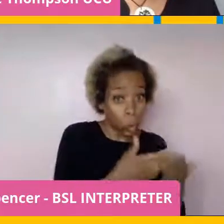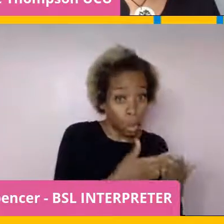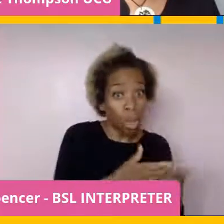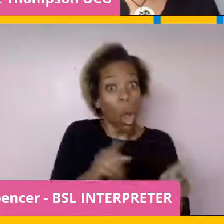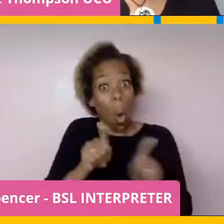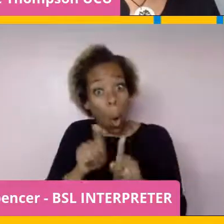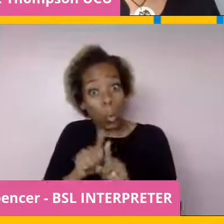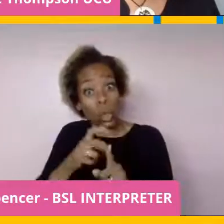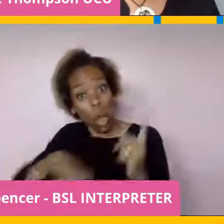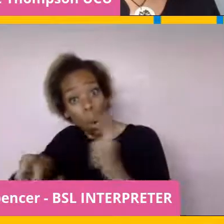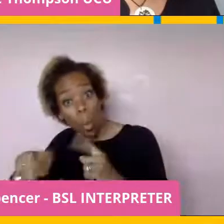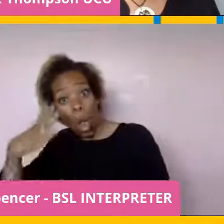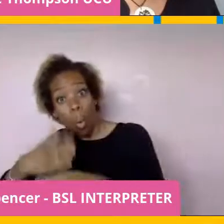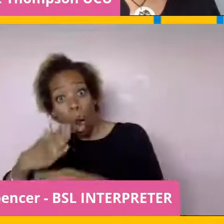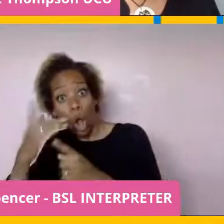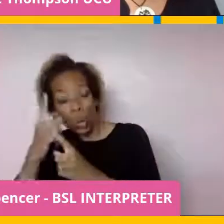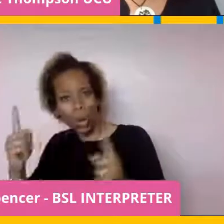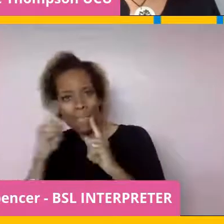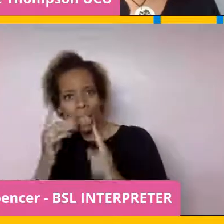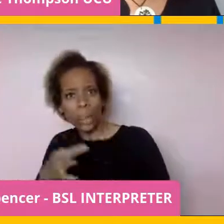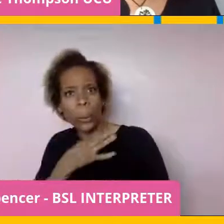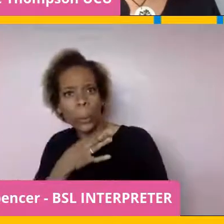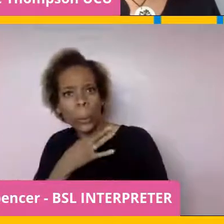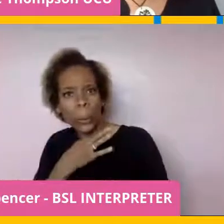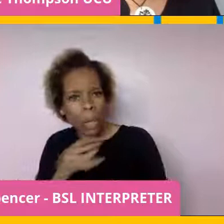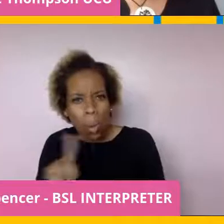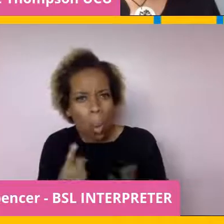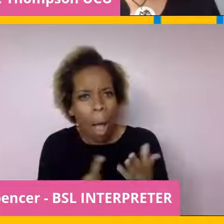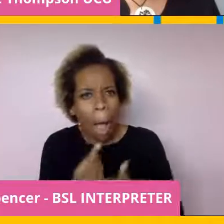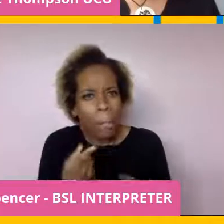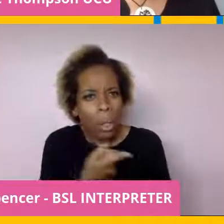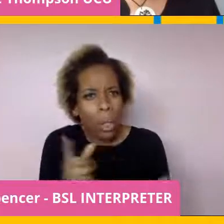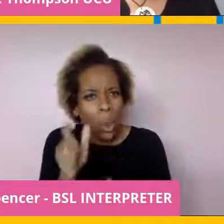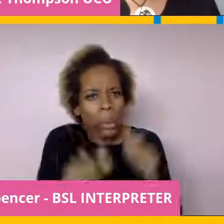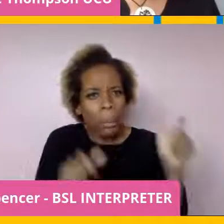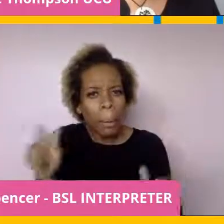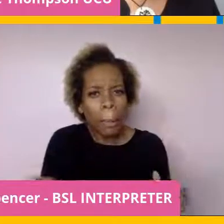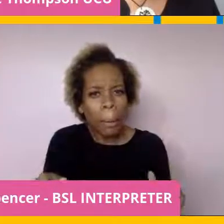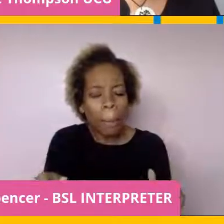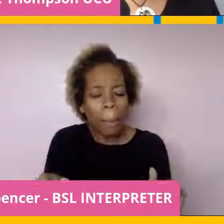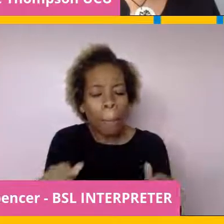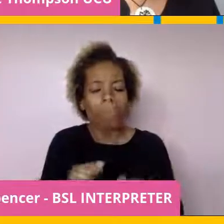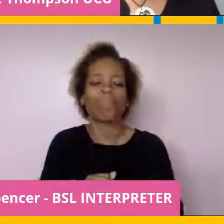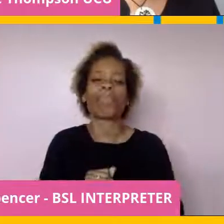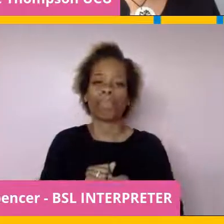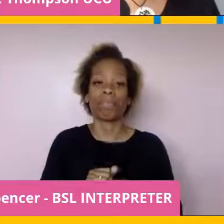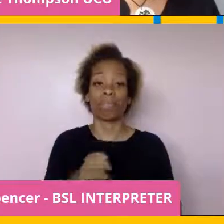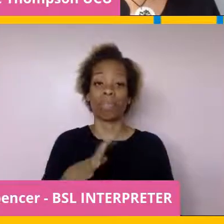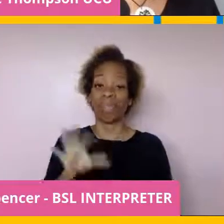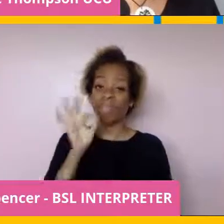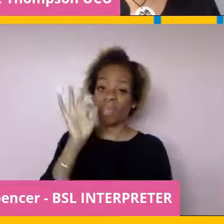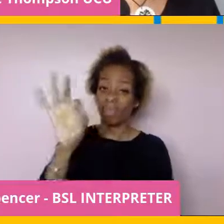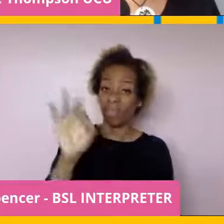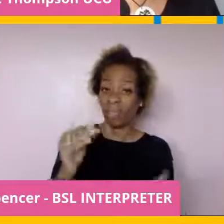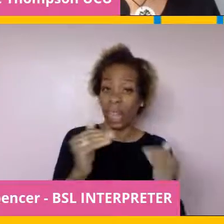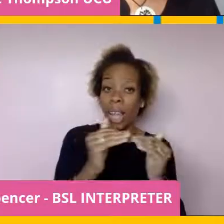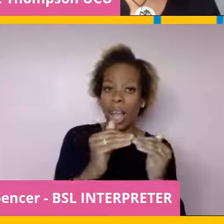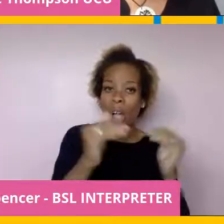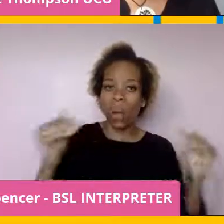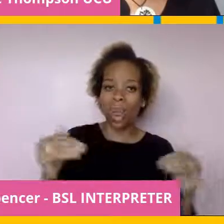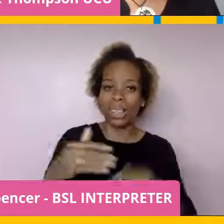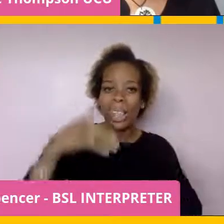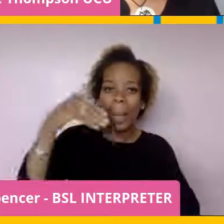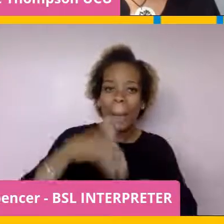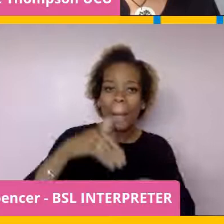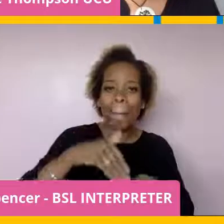whether students can continue their studies, so within their postgrad studies. And so we also need to be asking for quality impact assessments on that,